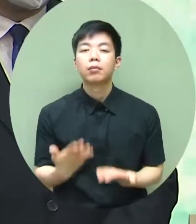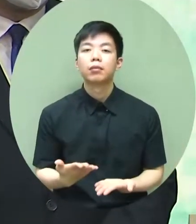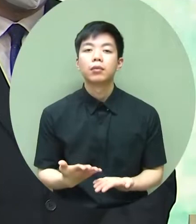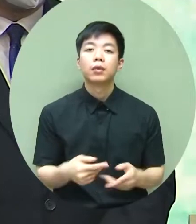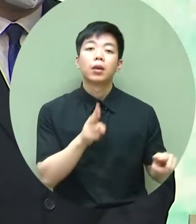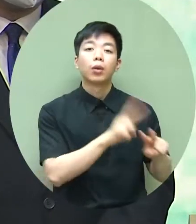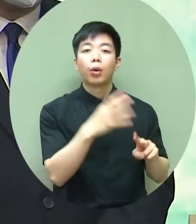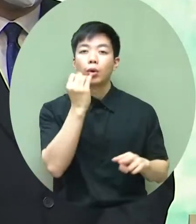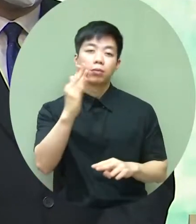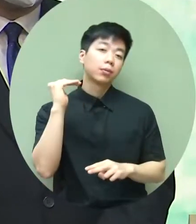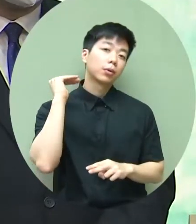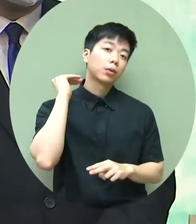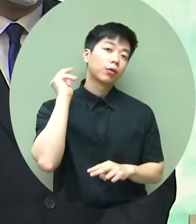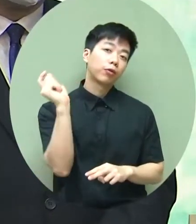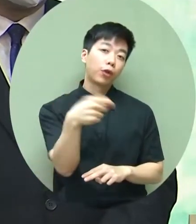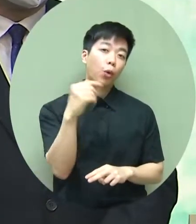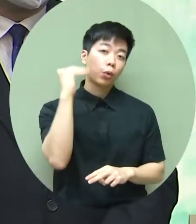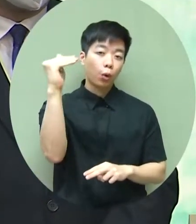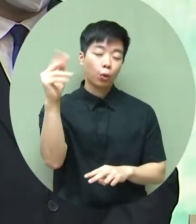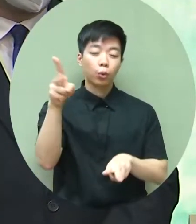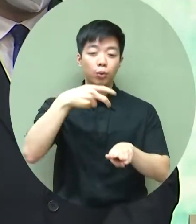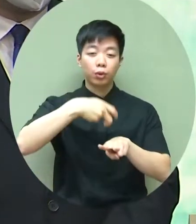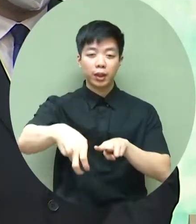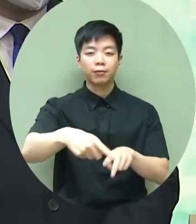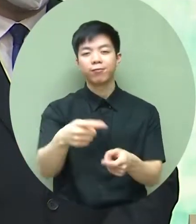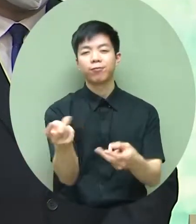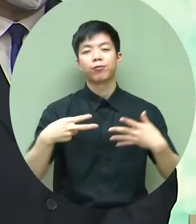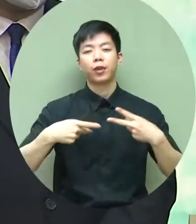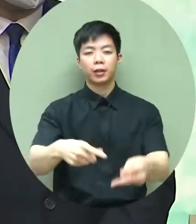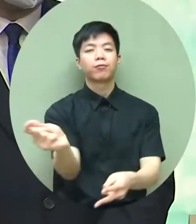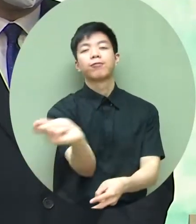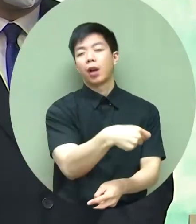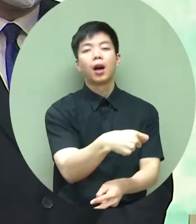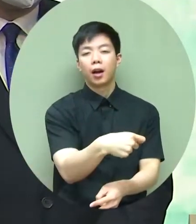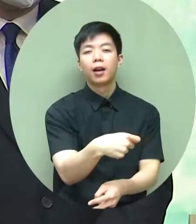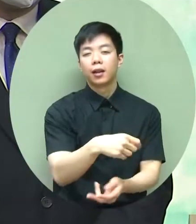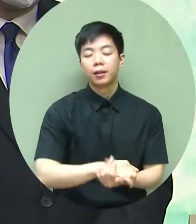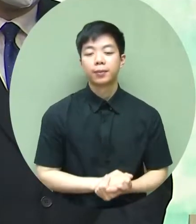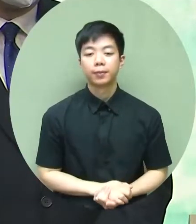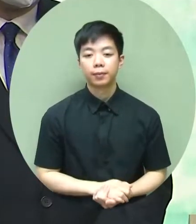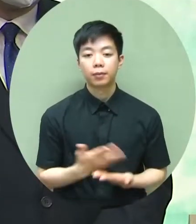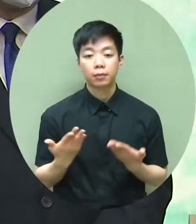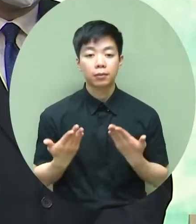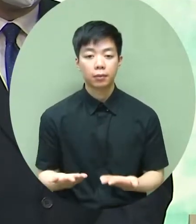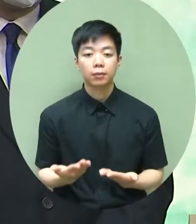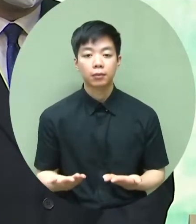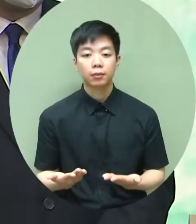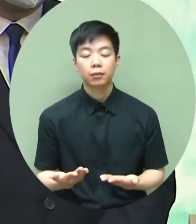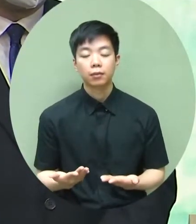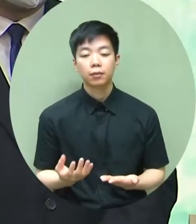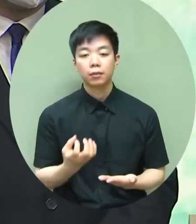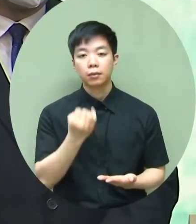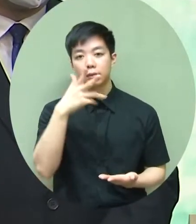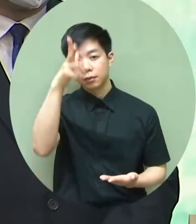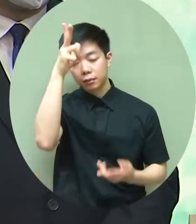well, in the mainland, there is high-speed rail network expansion and extension, and the coverage is